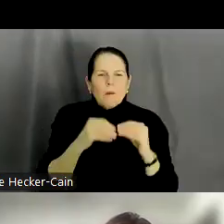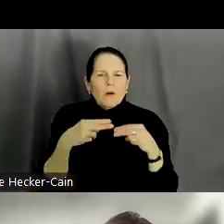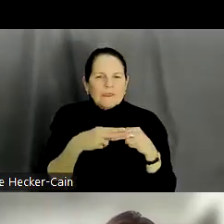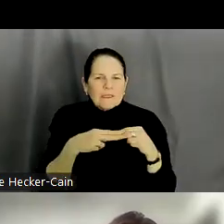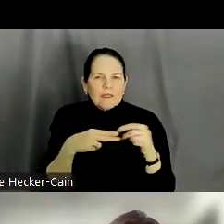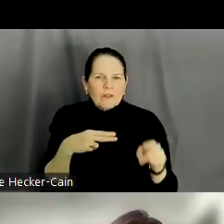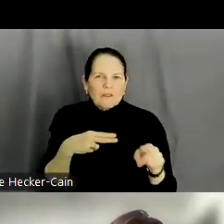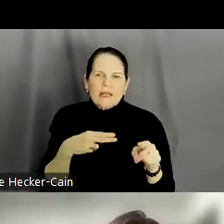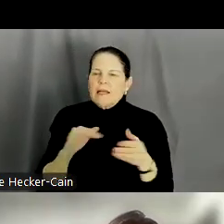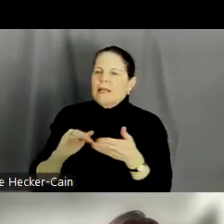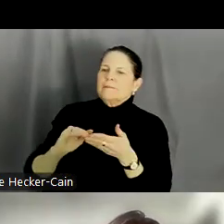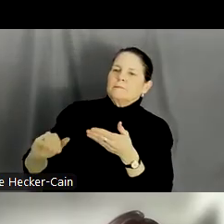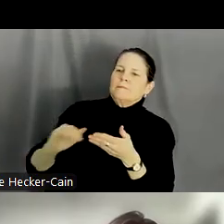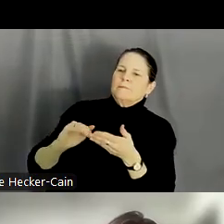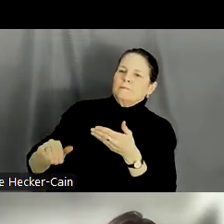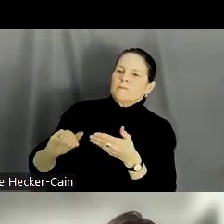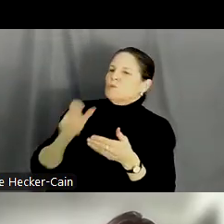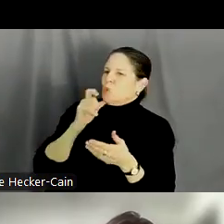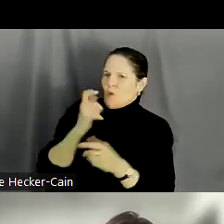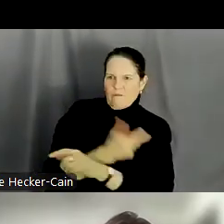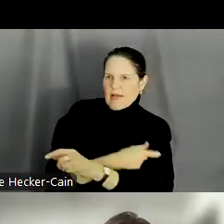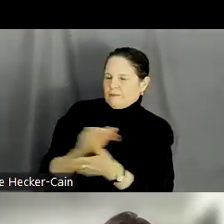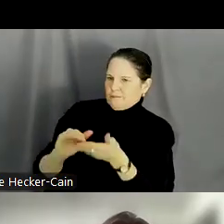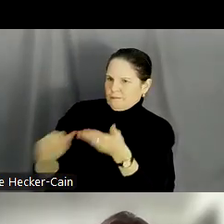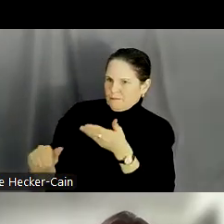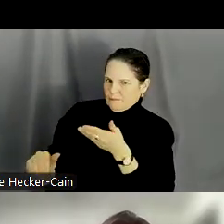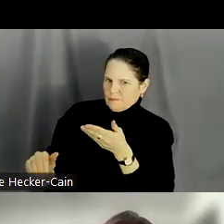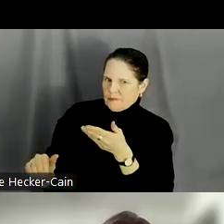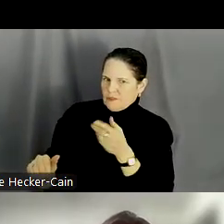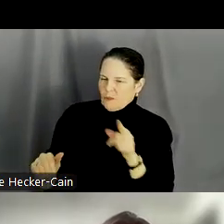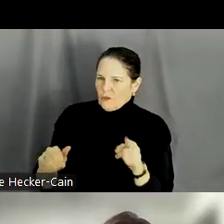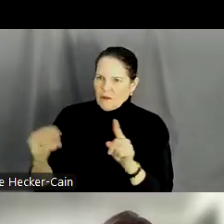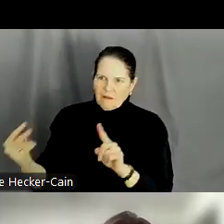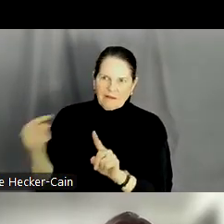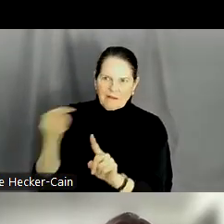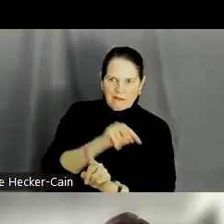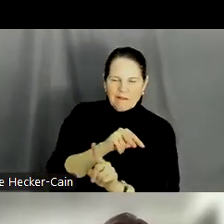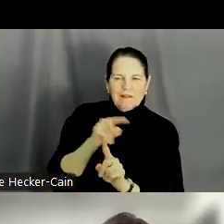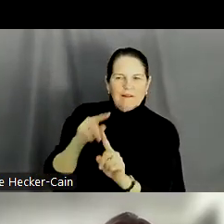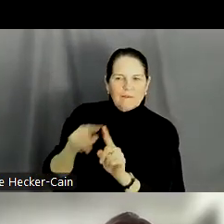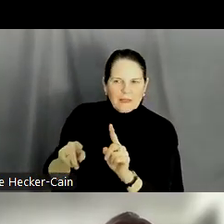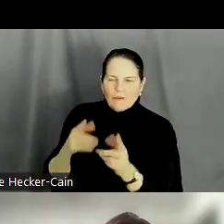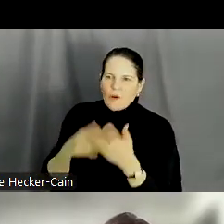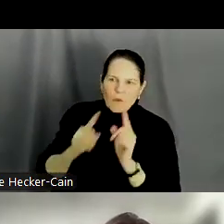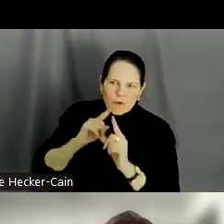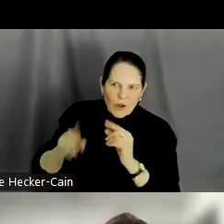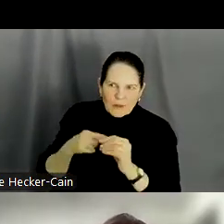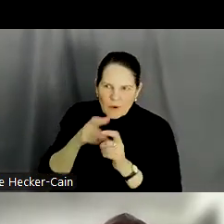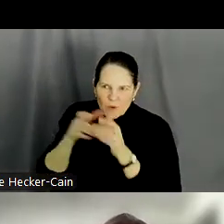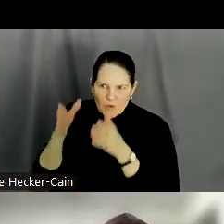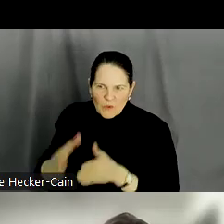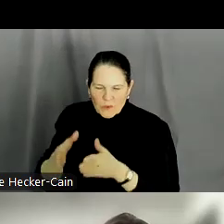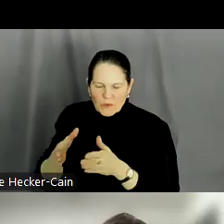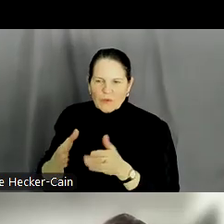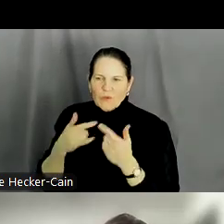the exemptions rate. So looking at it in a few different ways so that we could appeal to different conversations, ensure that we're crafting that narrative